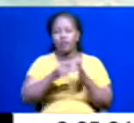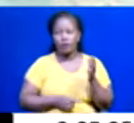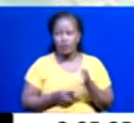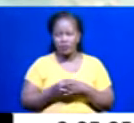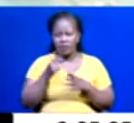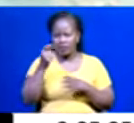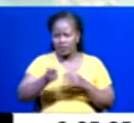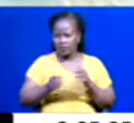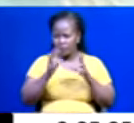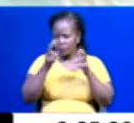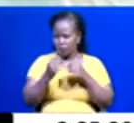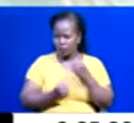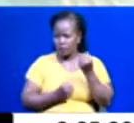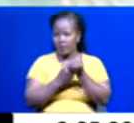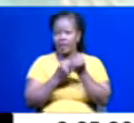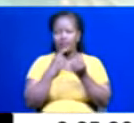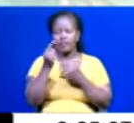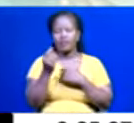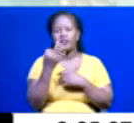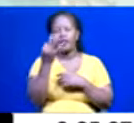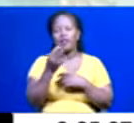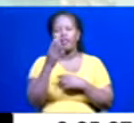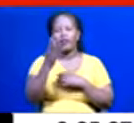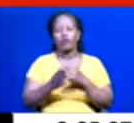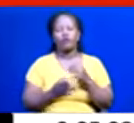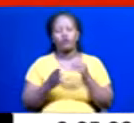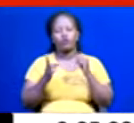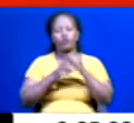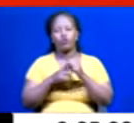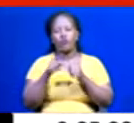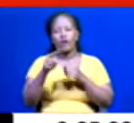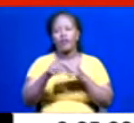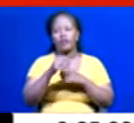matter for 3rd of July this year.